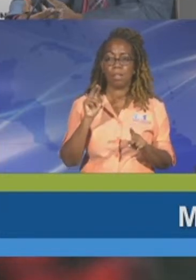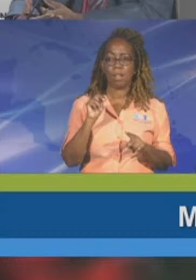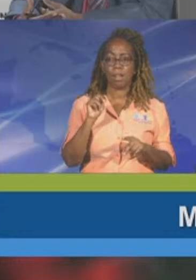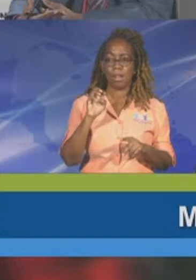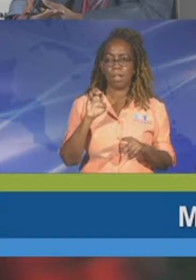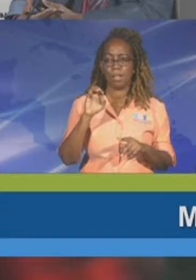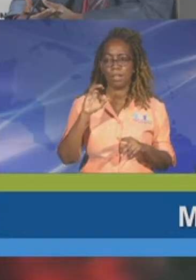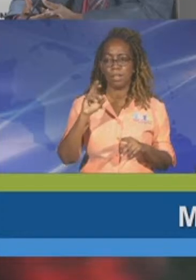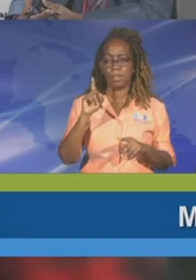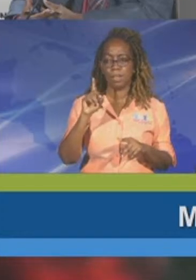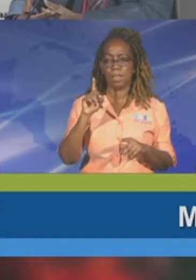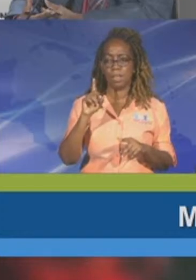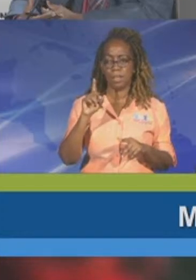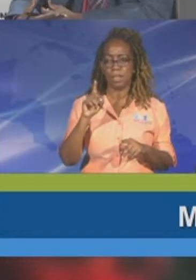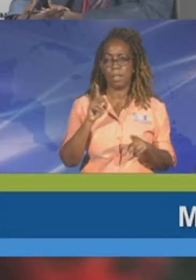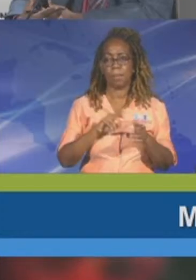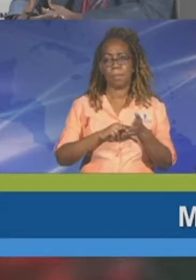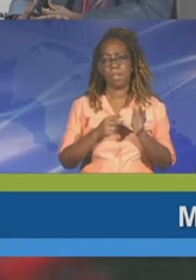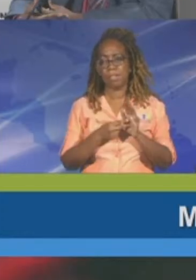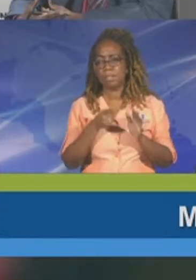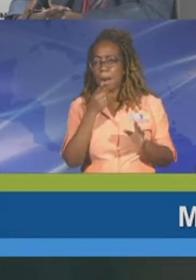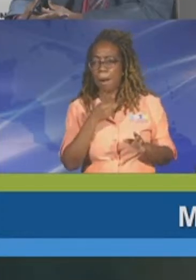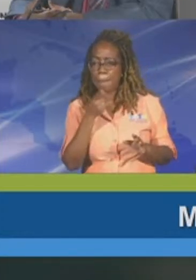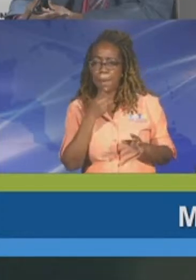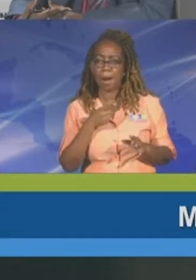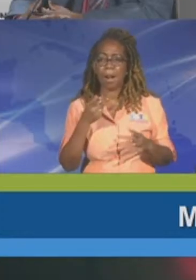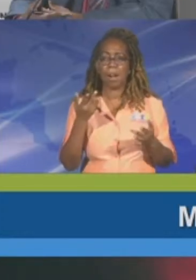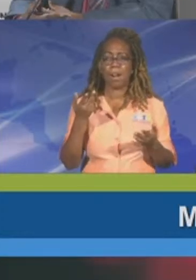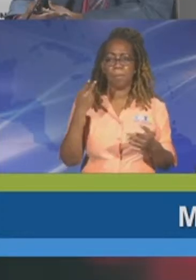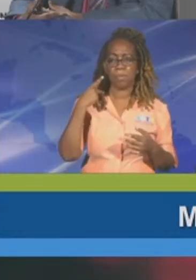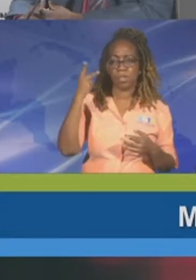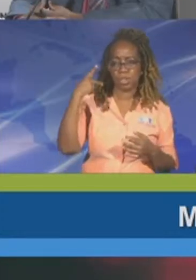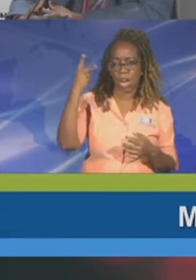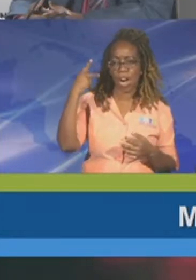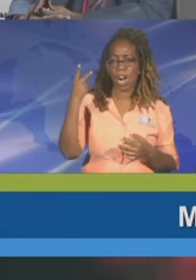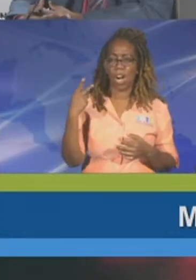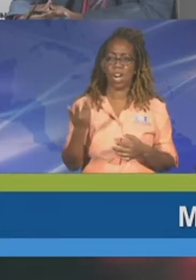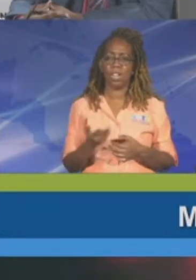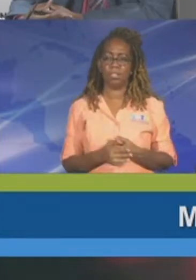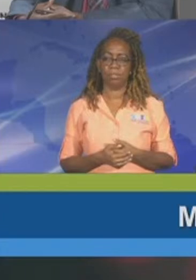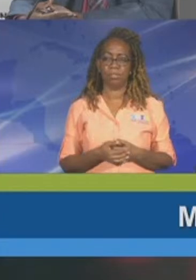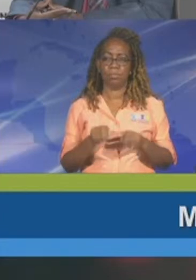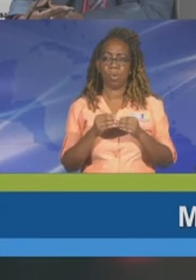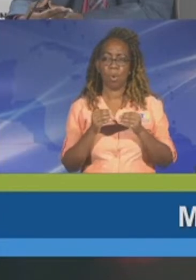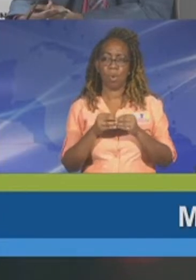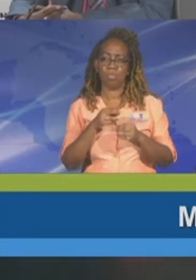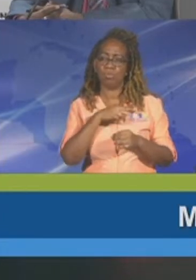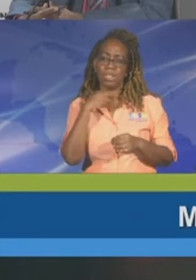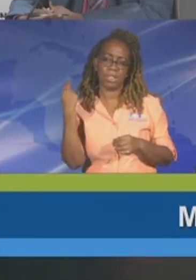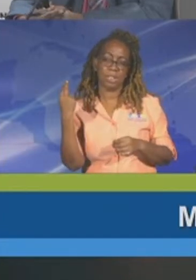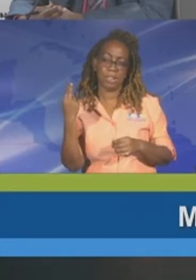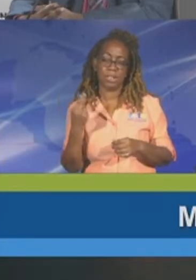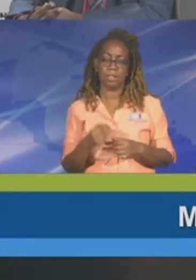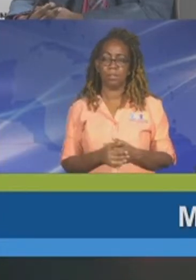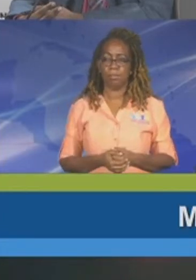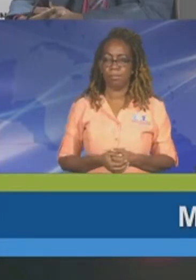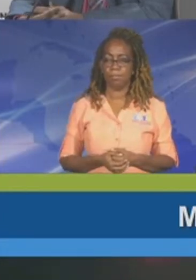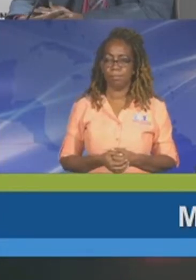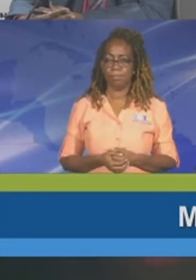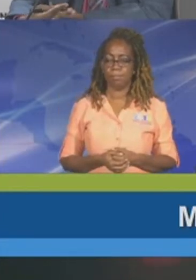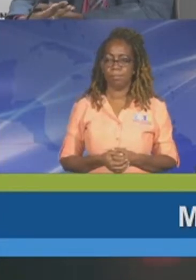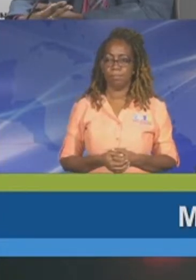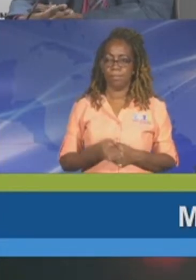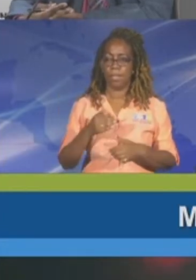other pre-existing chronic illnesses which predispose them to adverse outcomes. And as time wore on and we had the